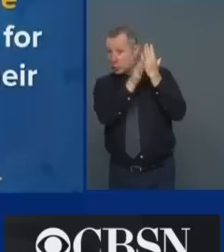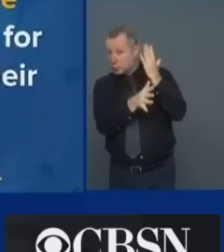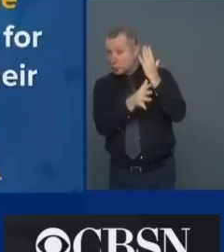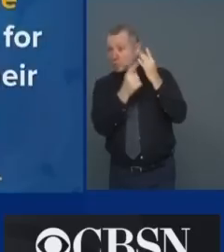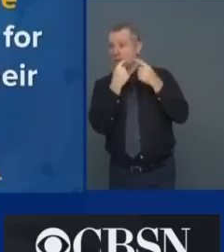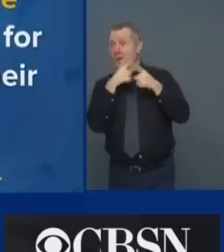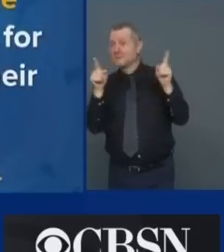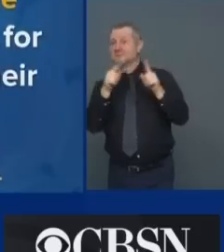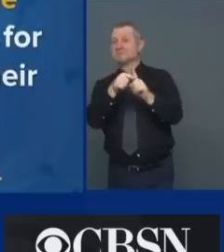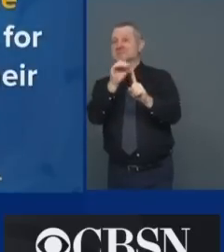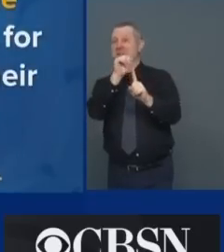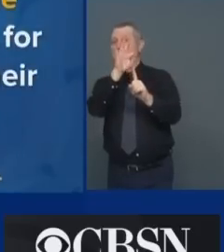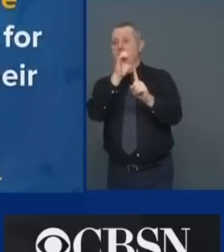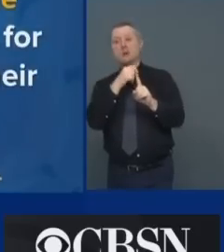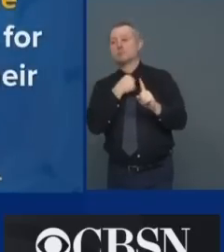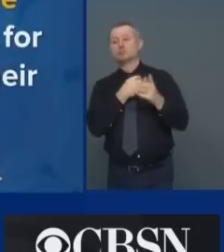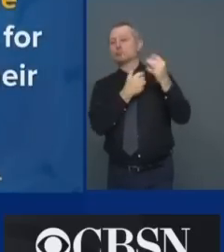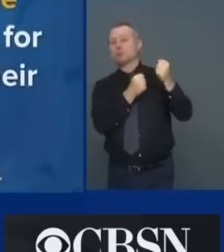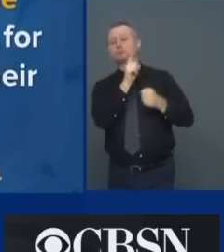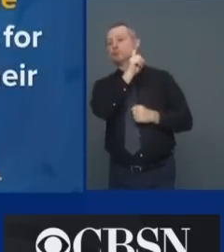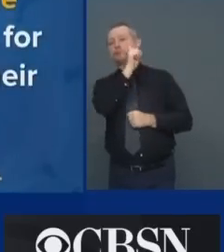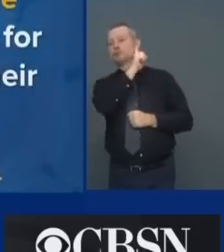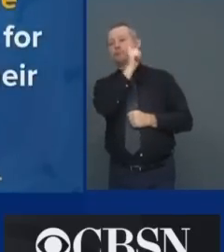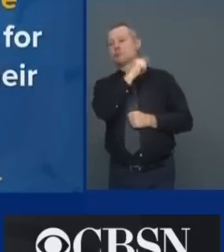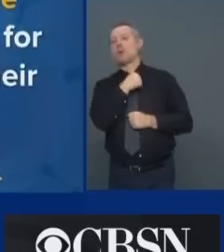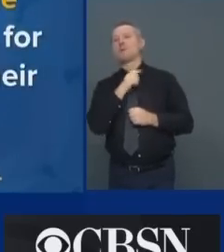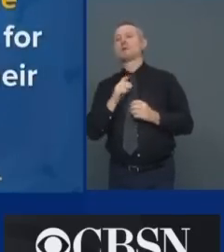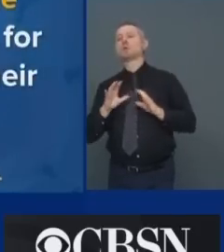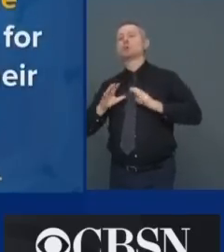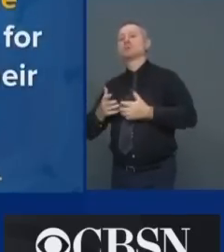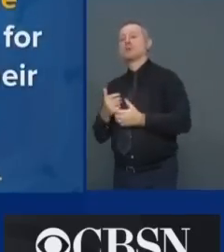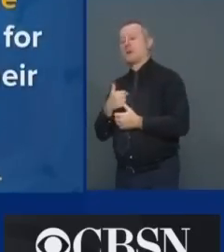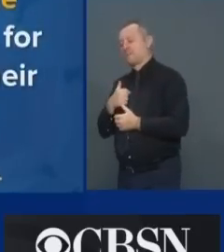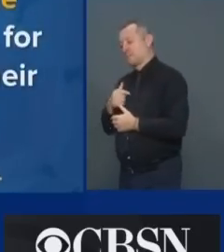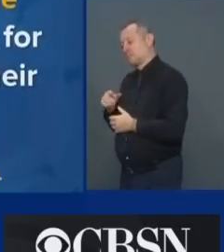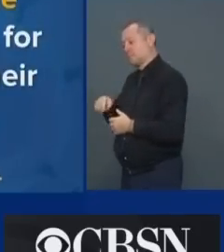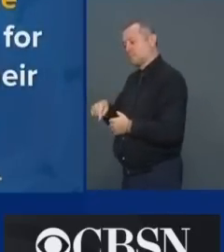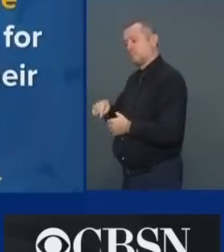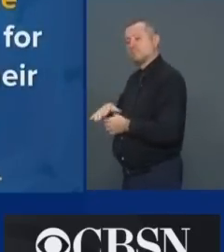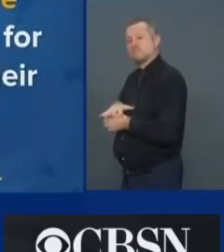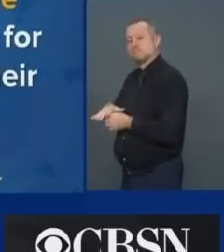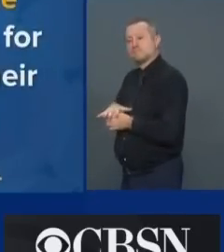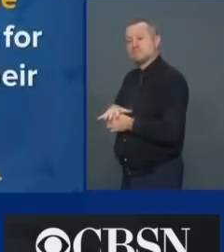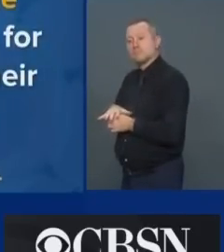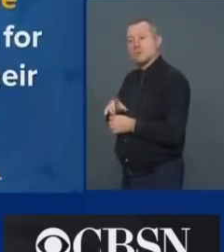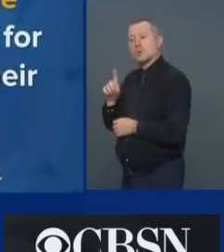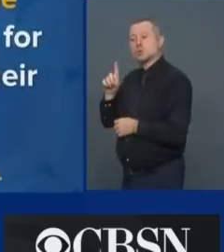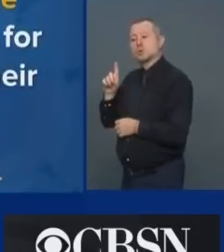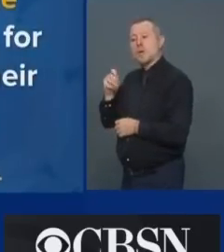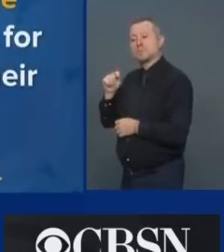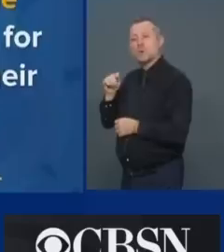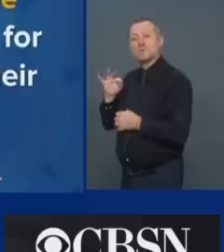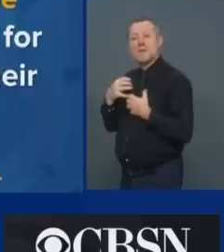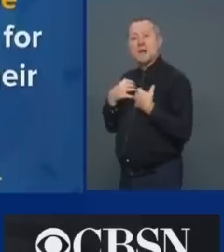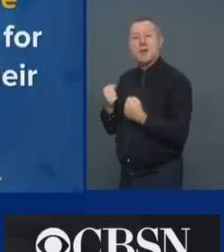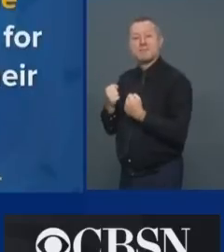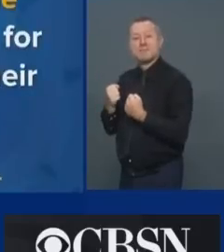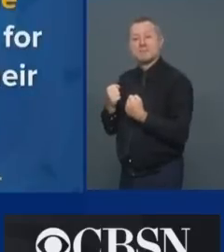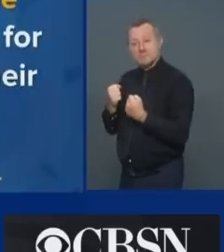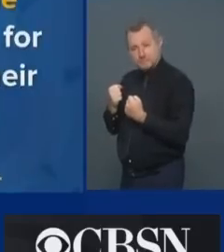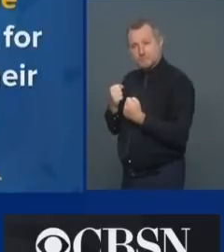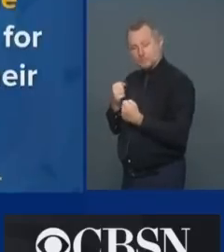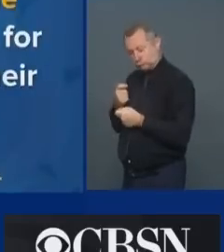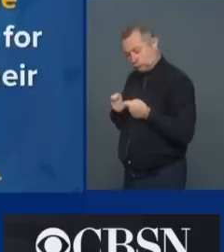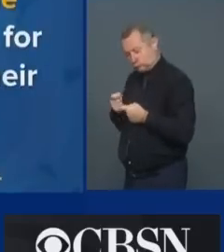going to put together our own review committee headed by the Department of Health that will advise me. We have the